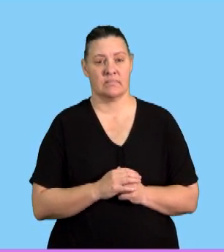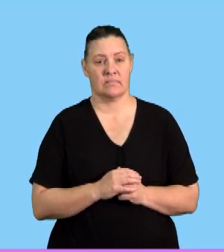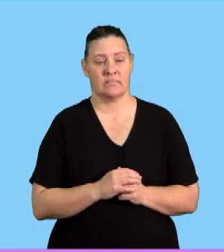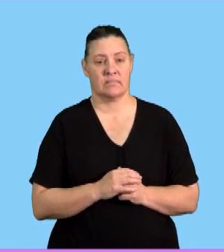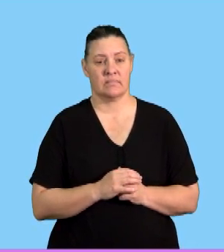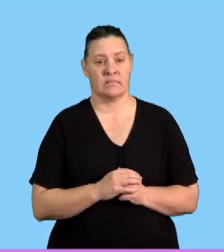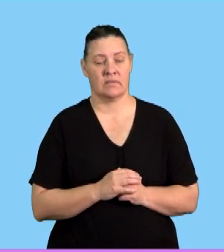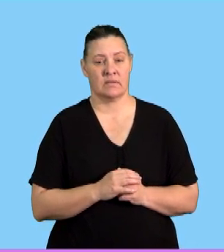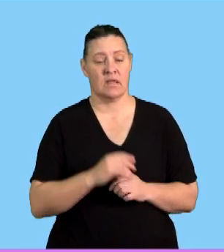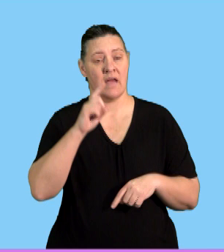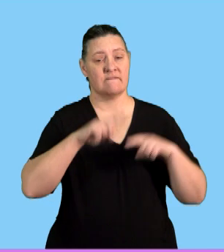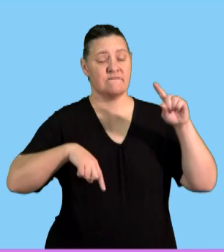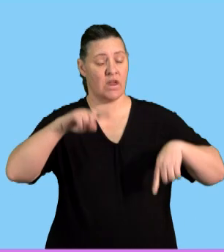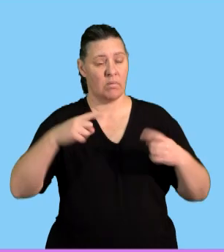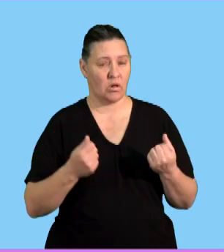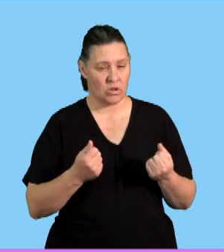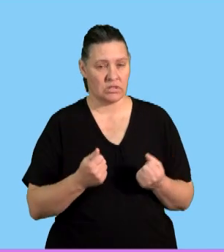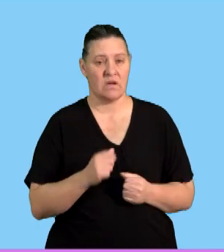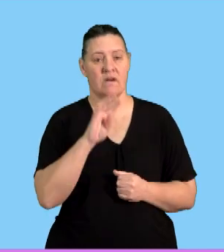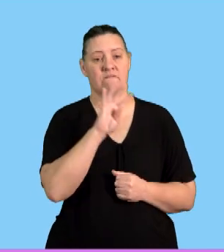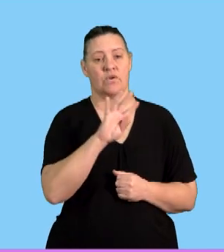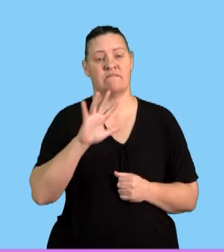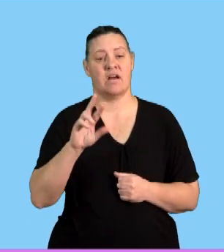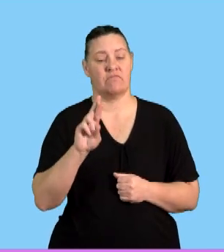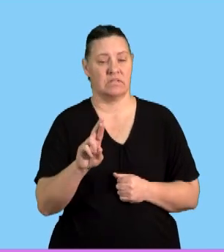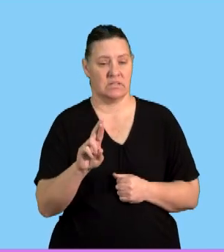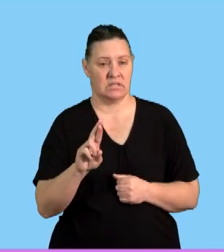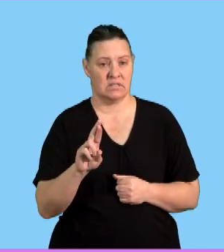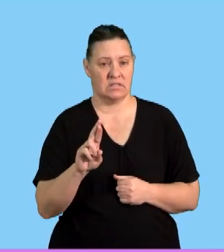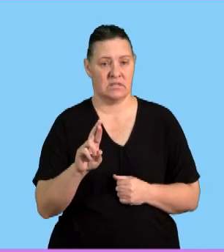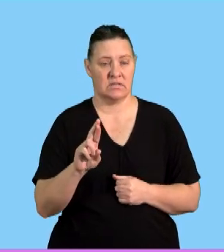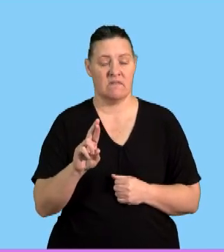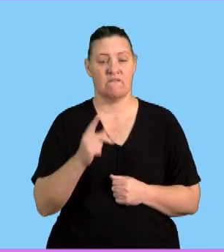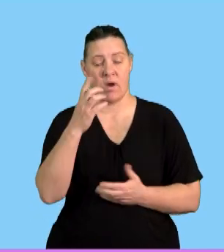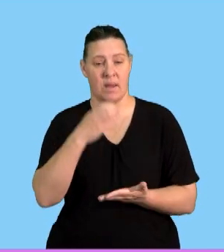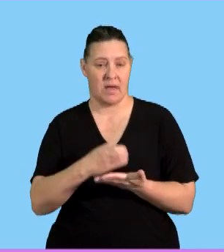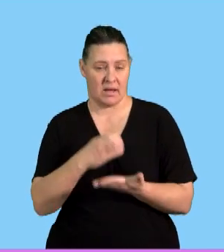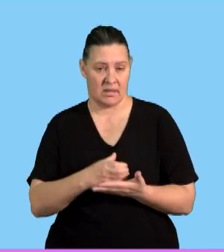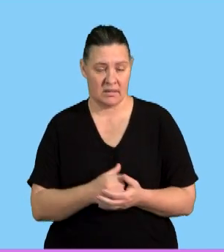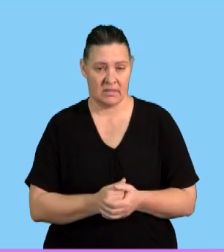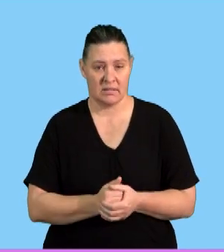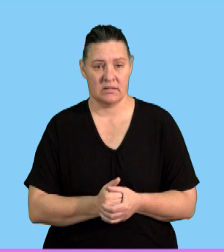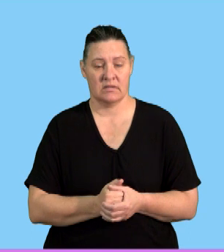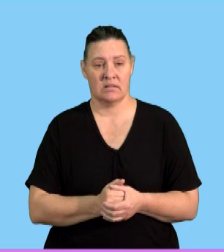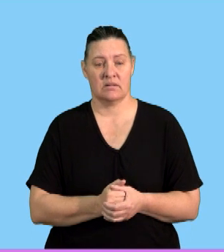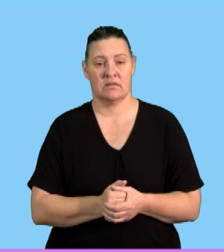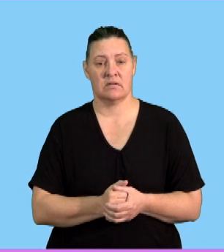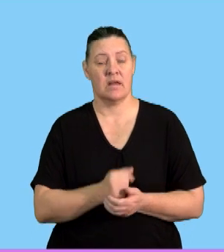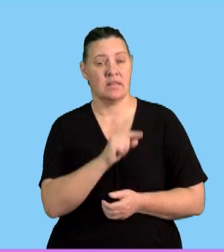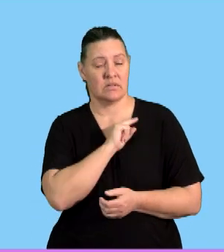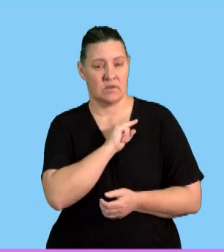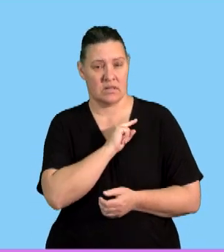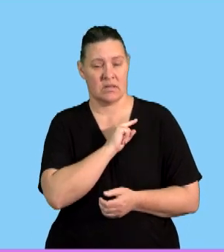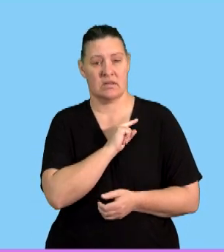And then the variable cost is 45 Rand per mug. So